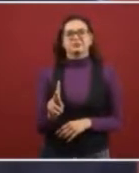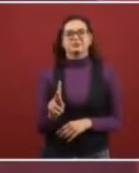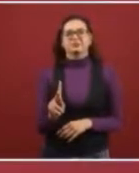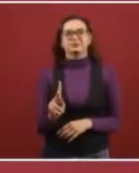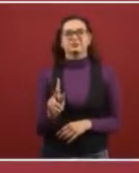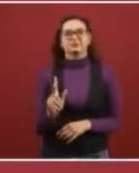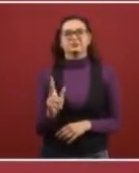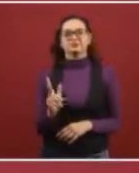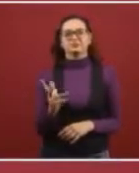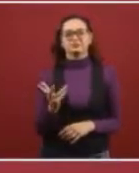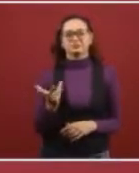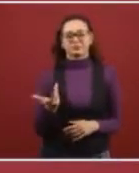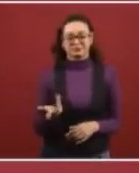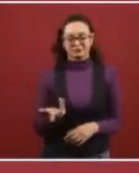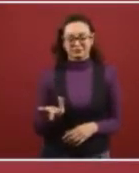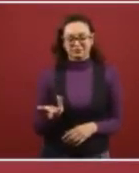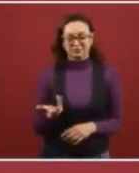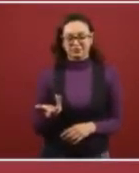suele